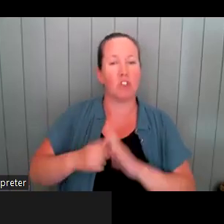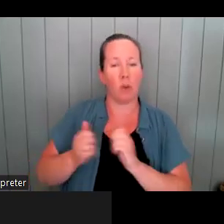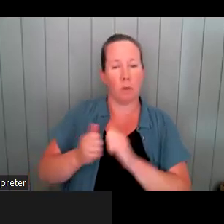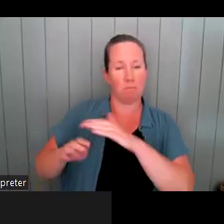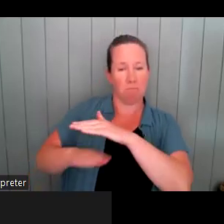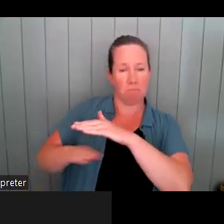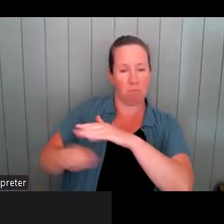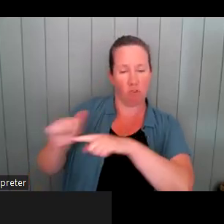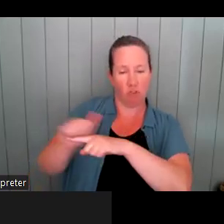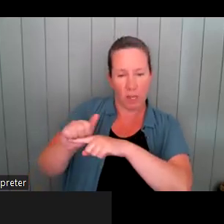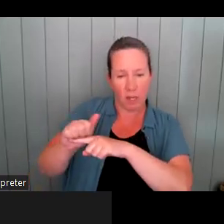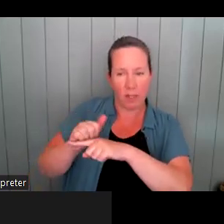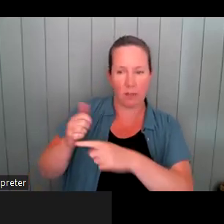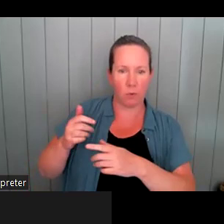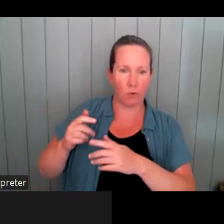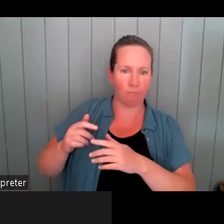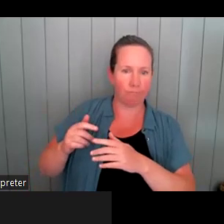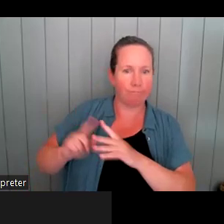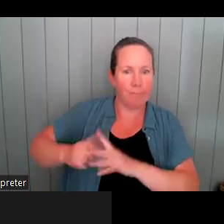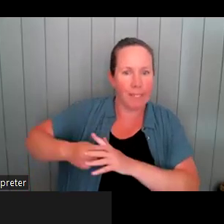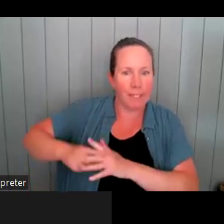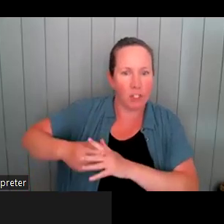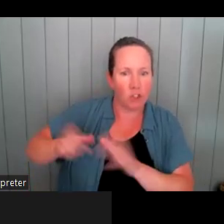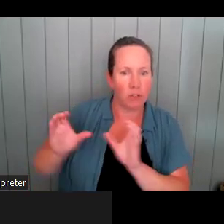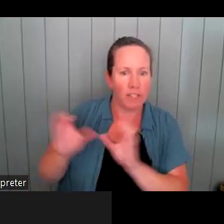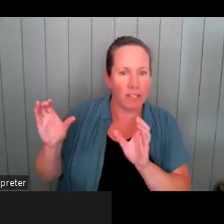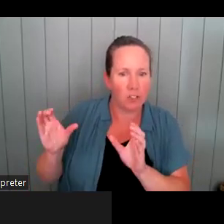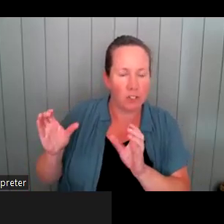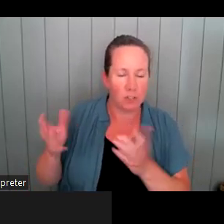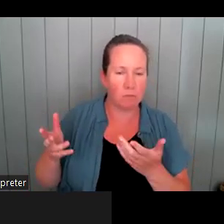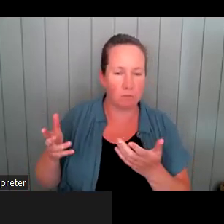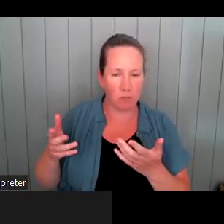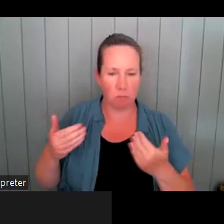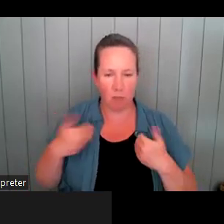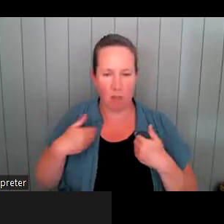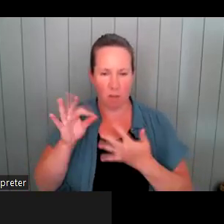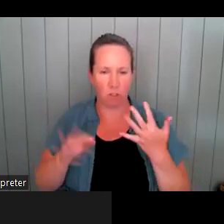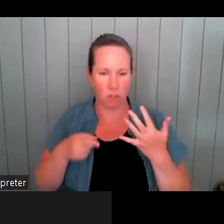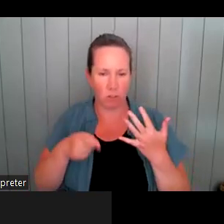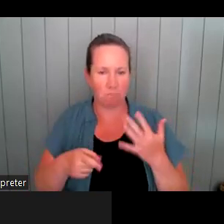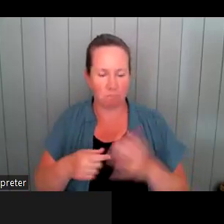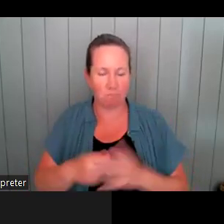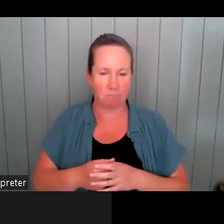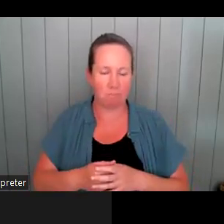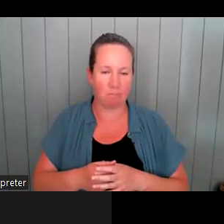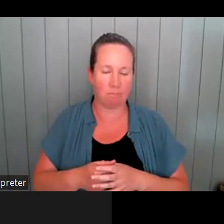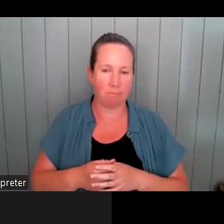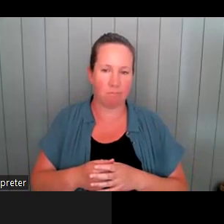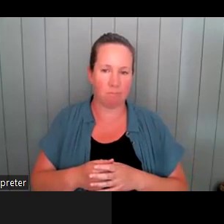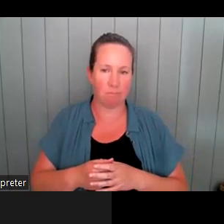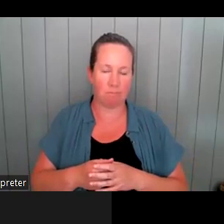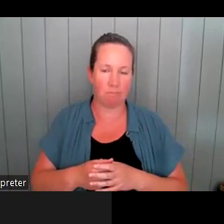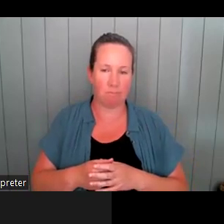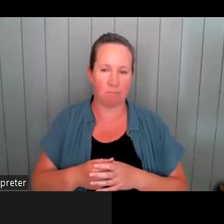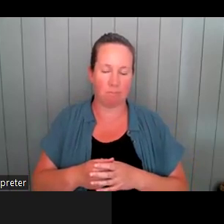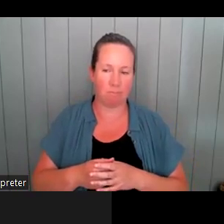or certifications. Some people, look into that. You want to check out, well, do I need to